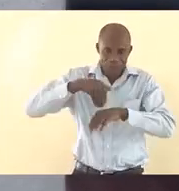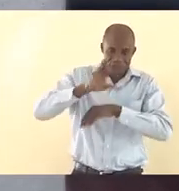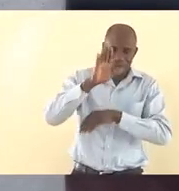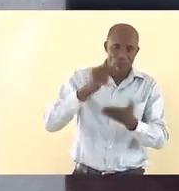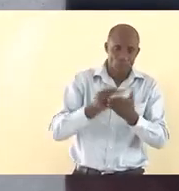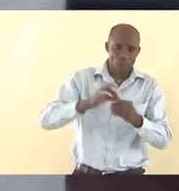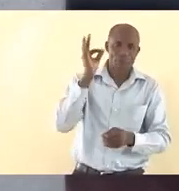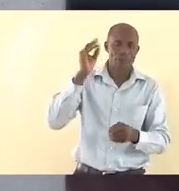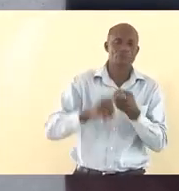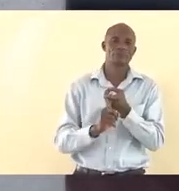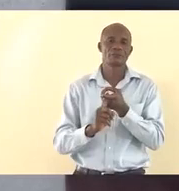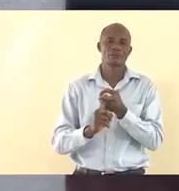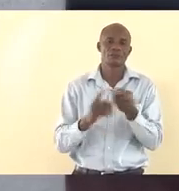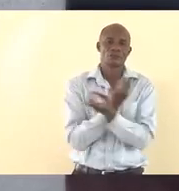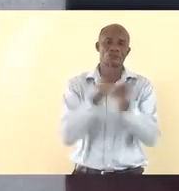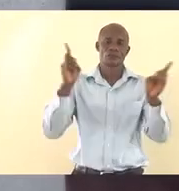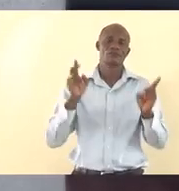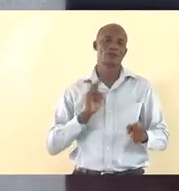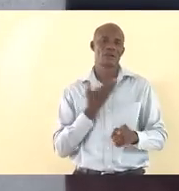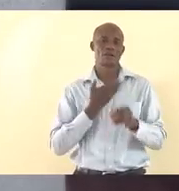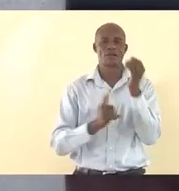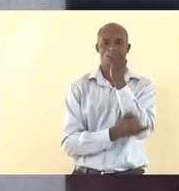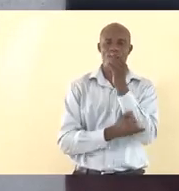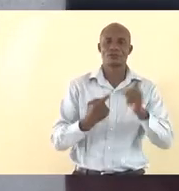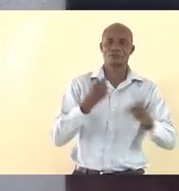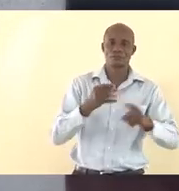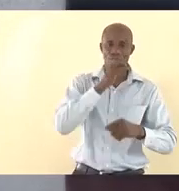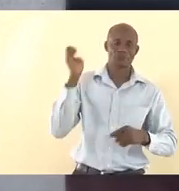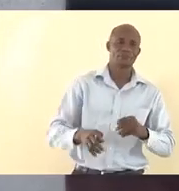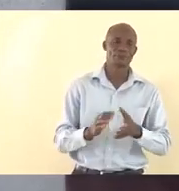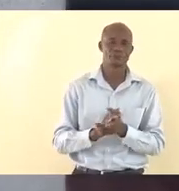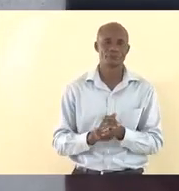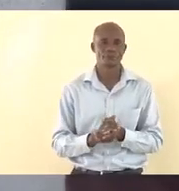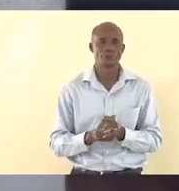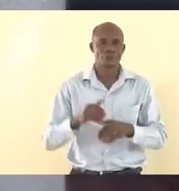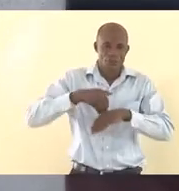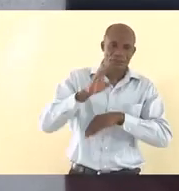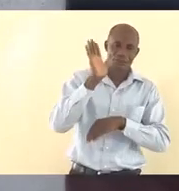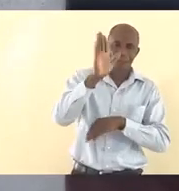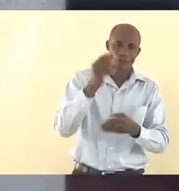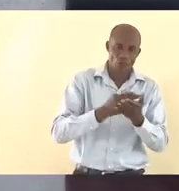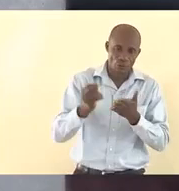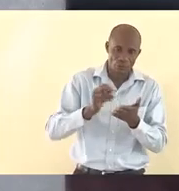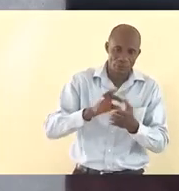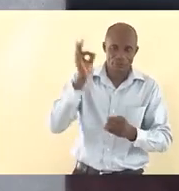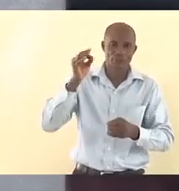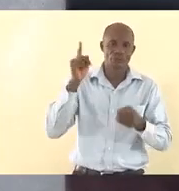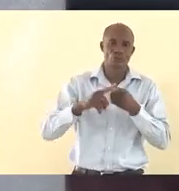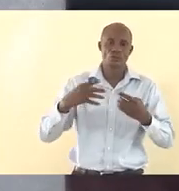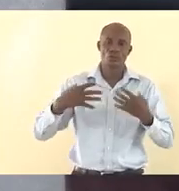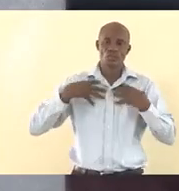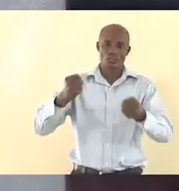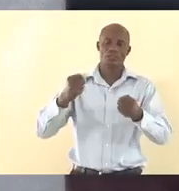to deliver our country from the mess of the moment. Send your Holy Spirit to heal the wounds in the hearts